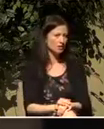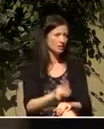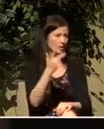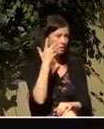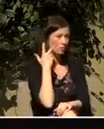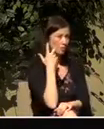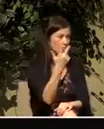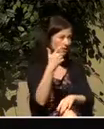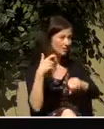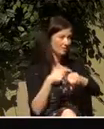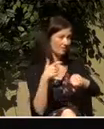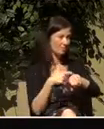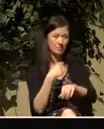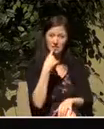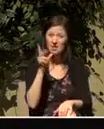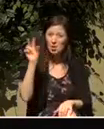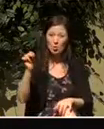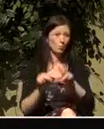3 times.